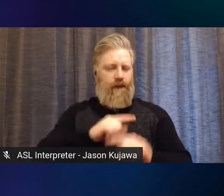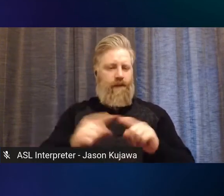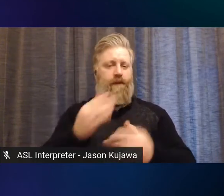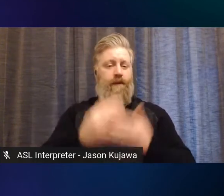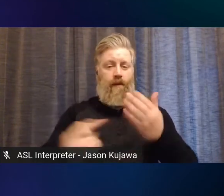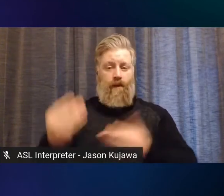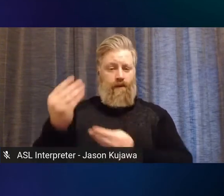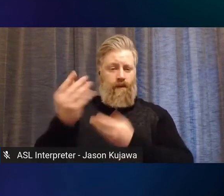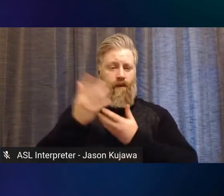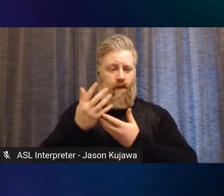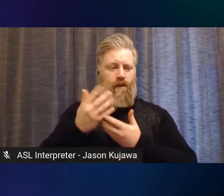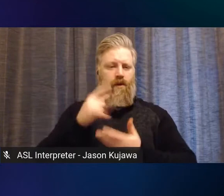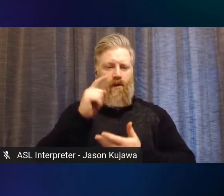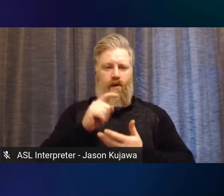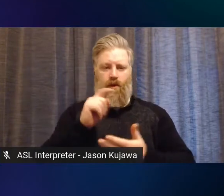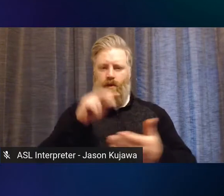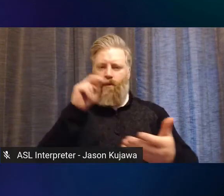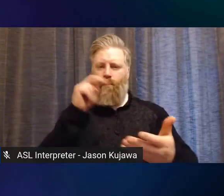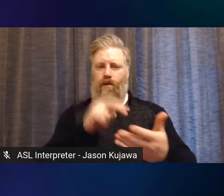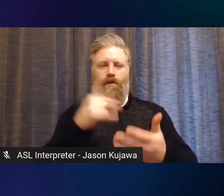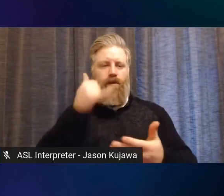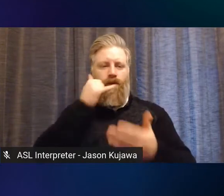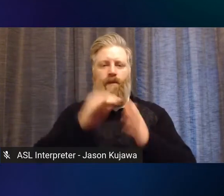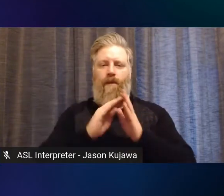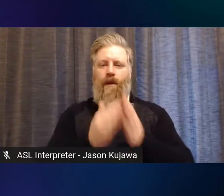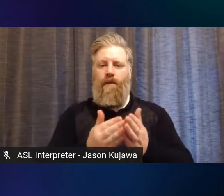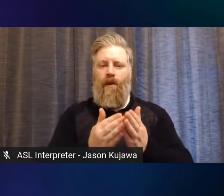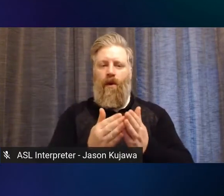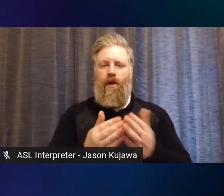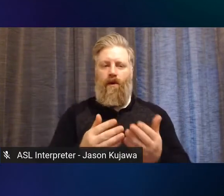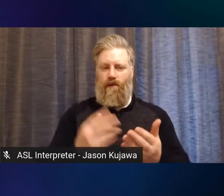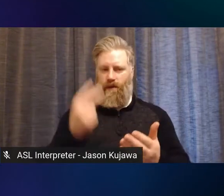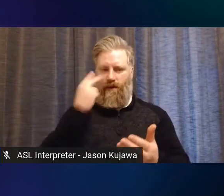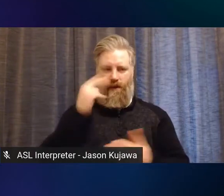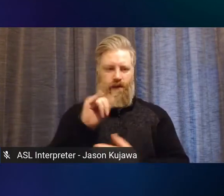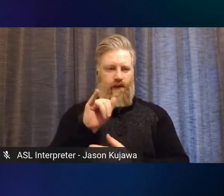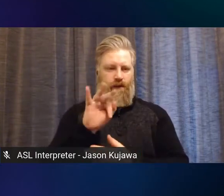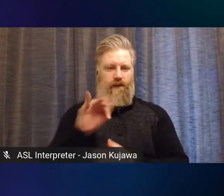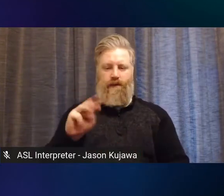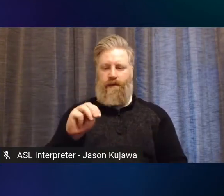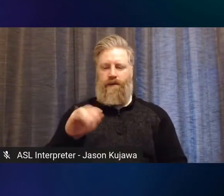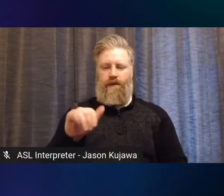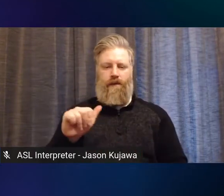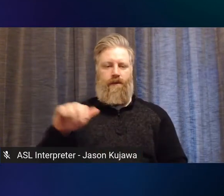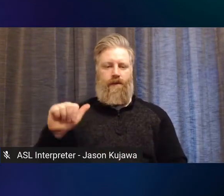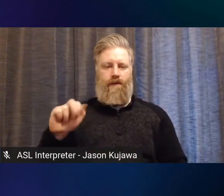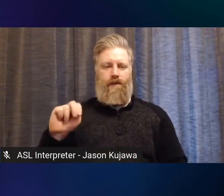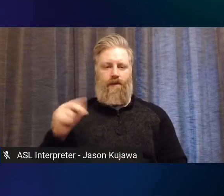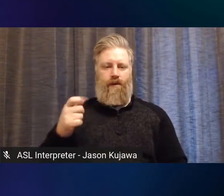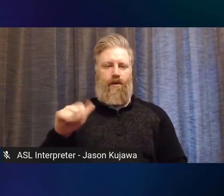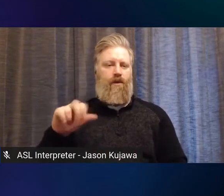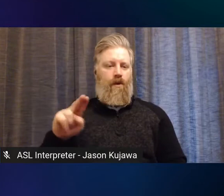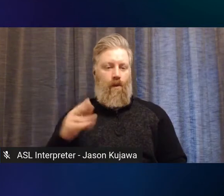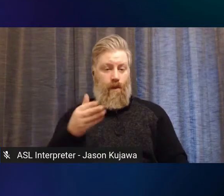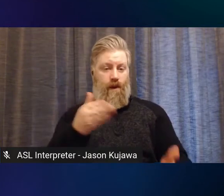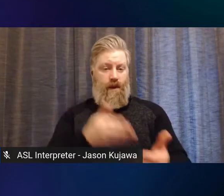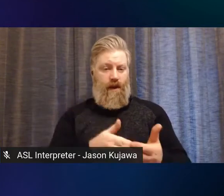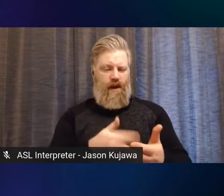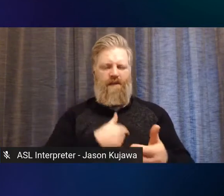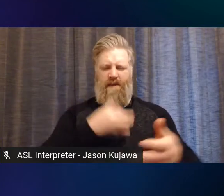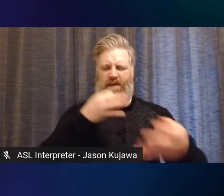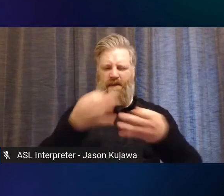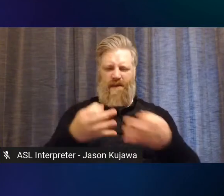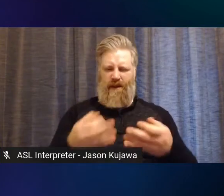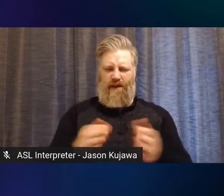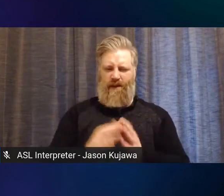Maya Angelou up in the phone book to see if she was in there. Now, let me explain to all the young people out there what a phone book was. Back